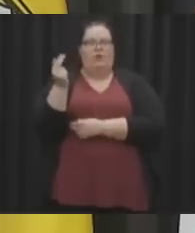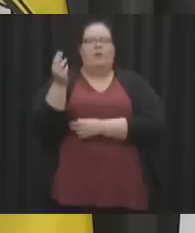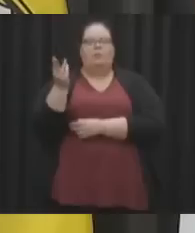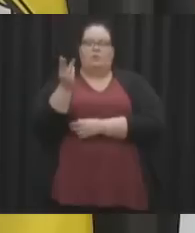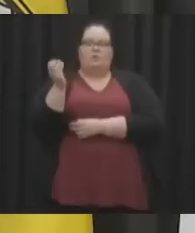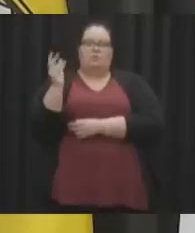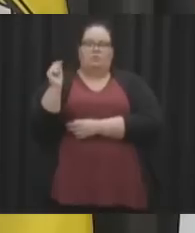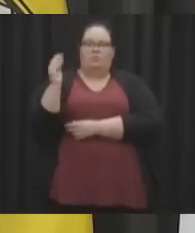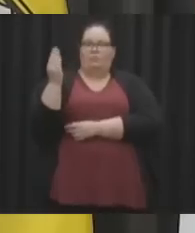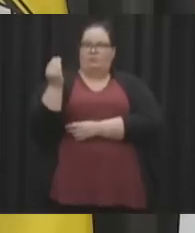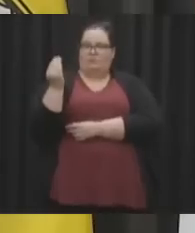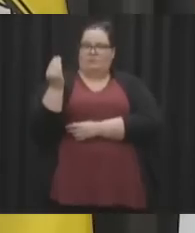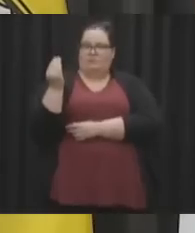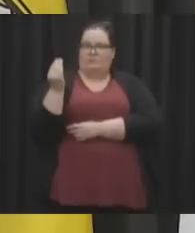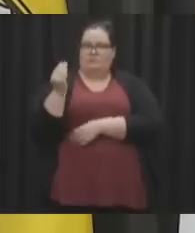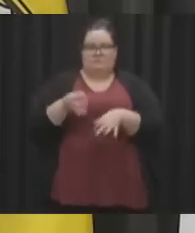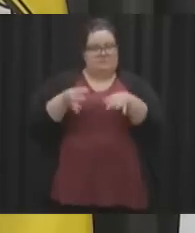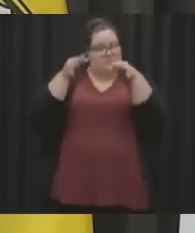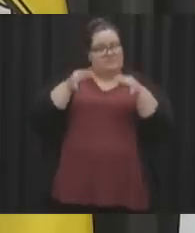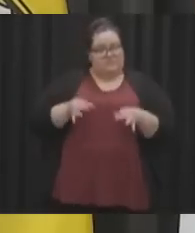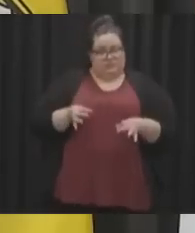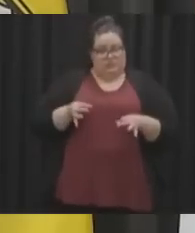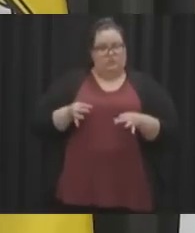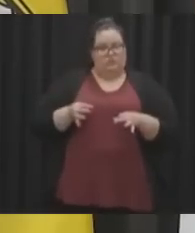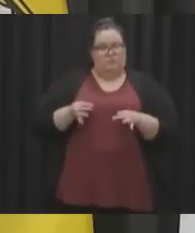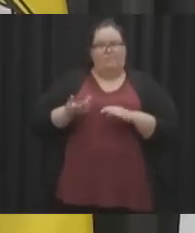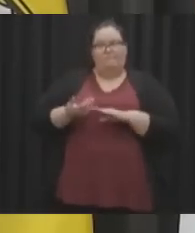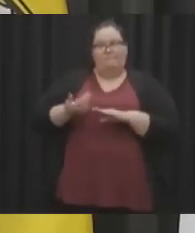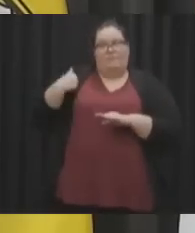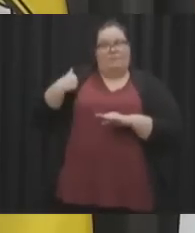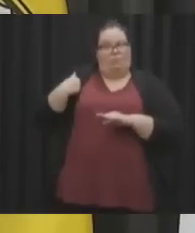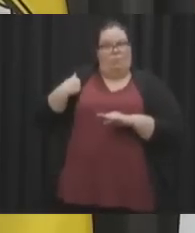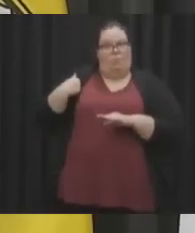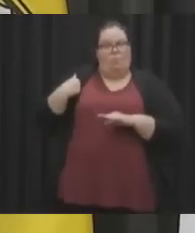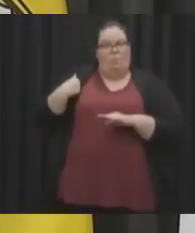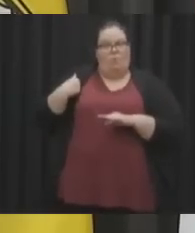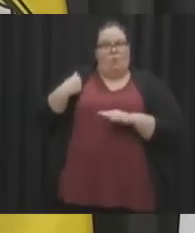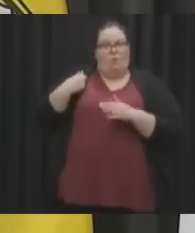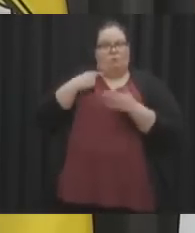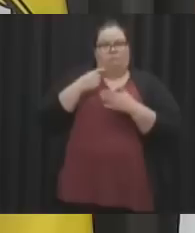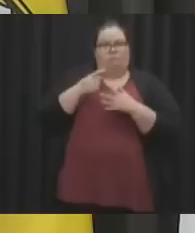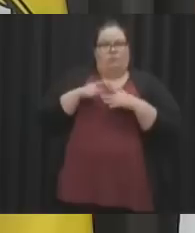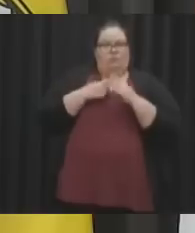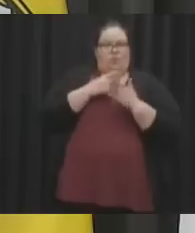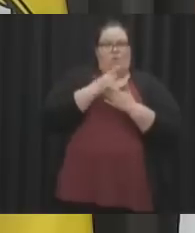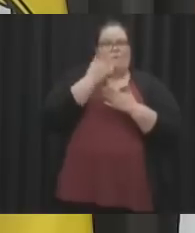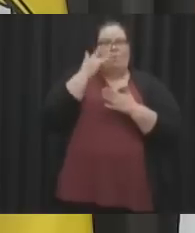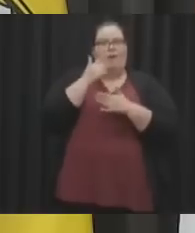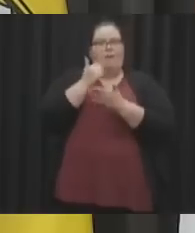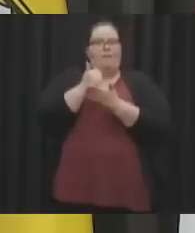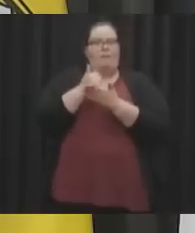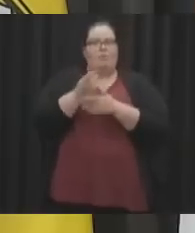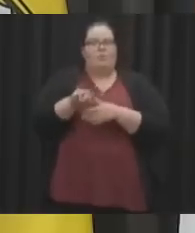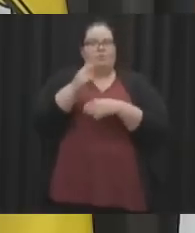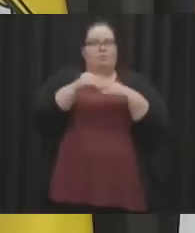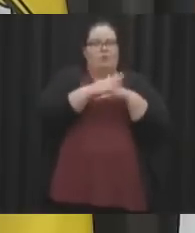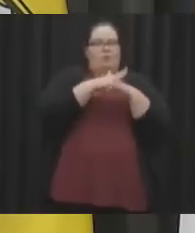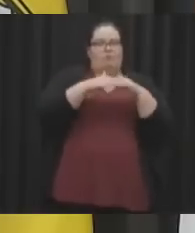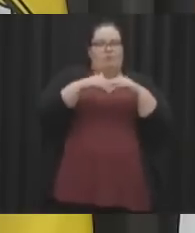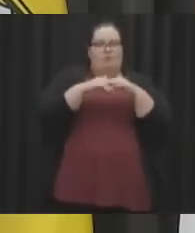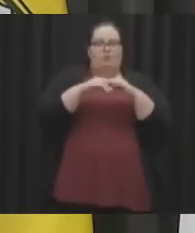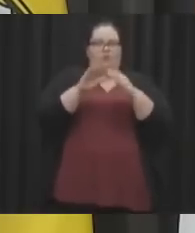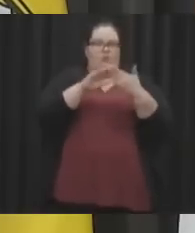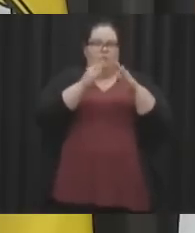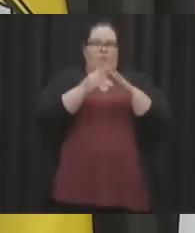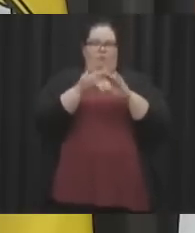Brunswick. But today we have a second case in a school. The case has been confirmed at the Académie Notre-Dame in